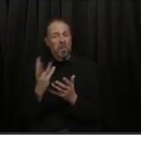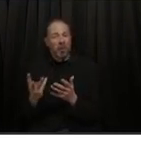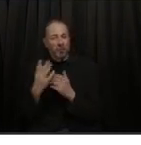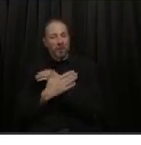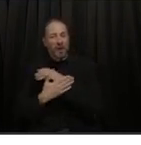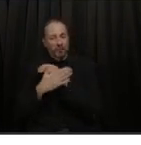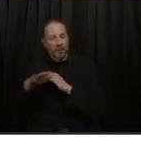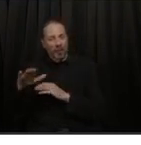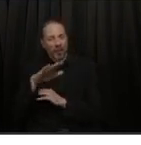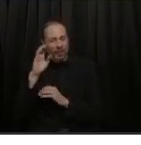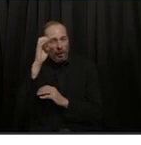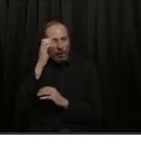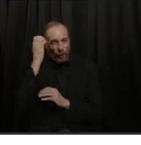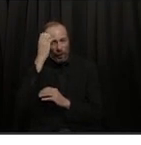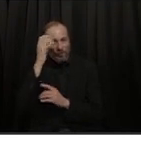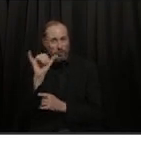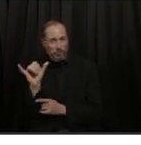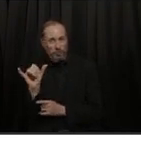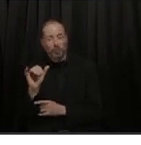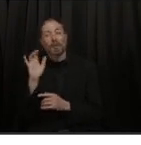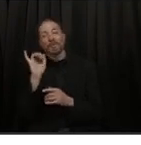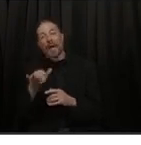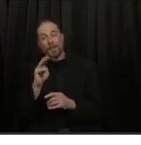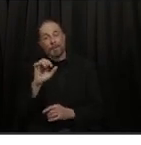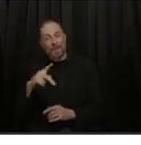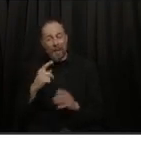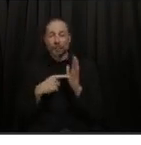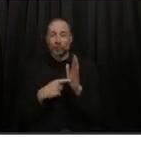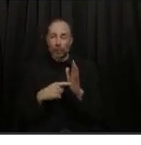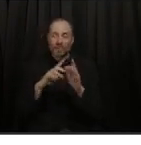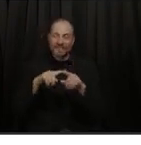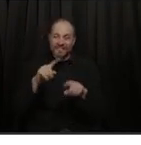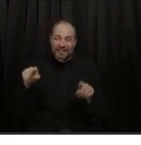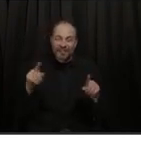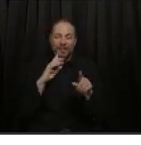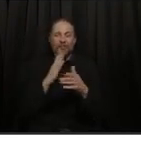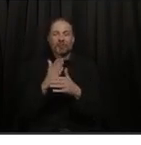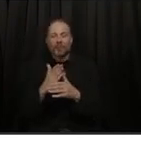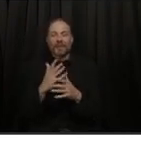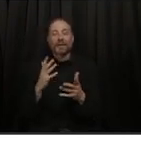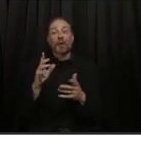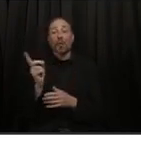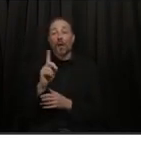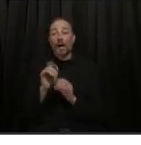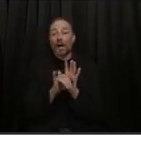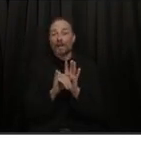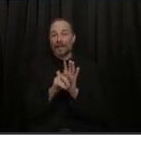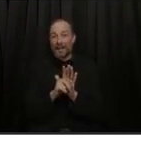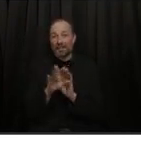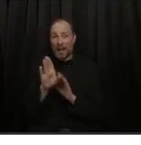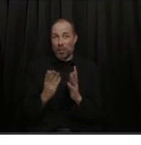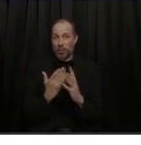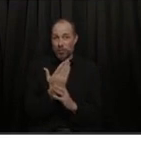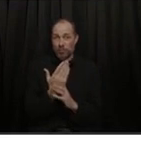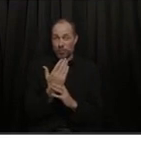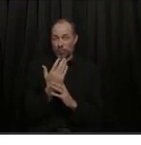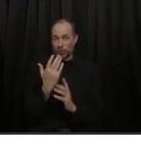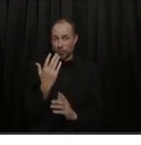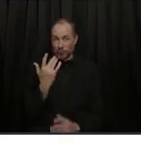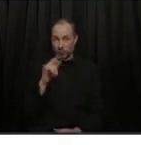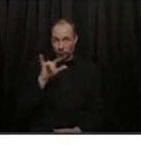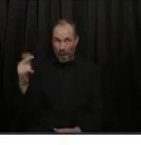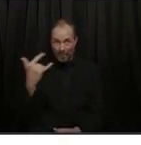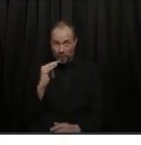as well. This map does show you the difference between countries where cases have been identified through travel and where cases